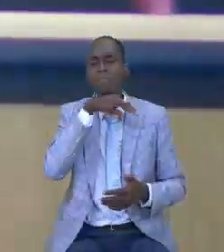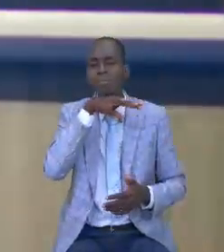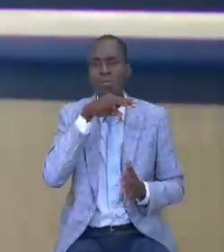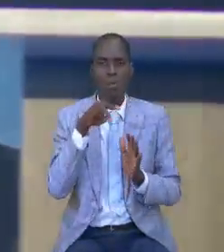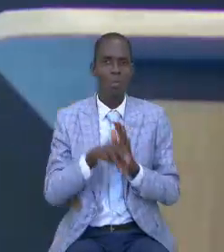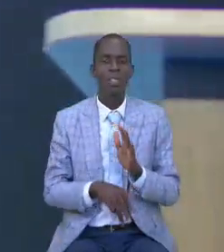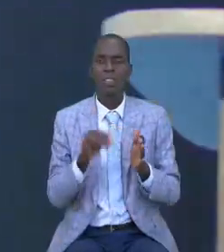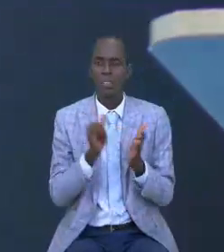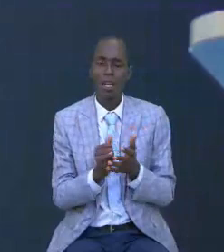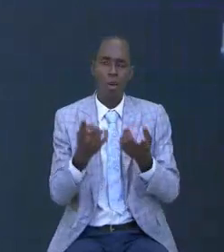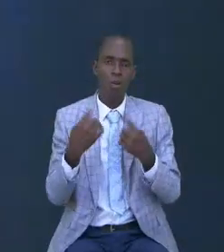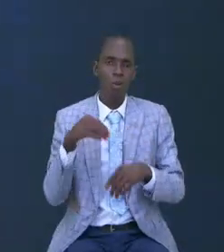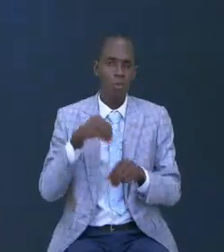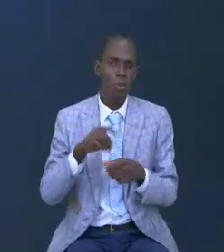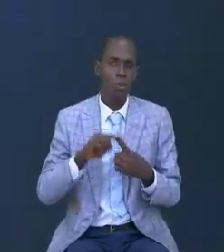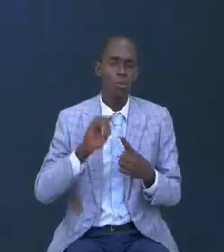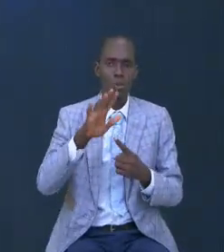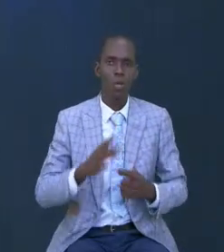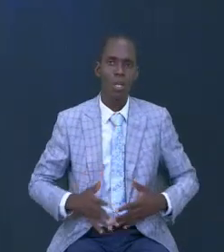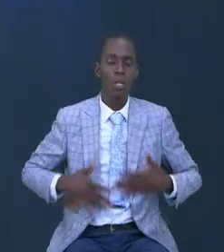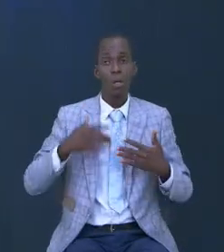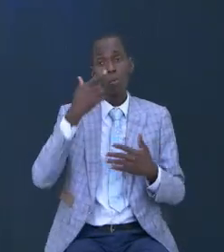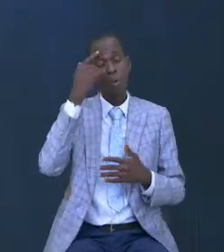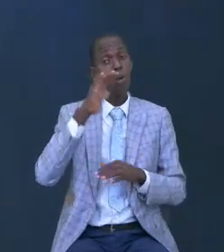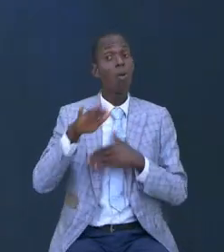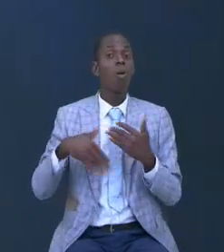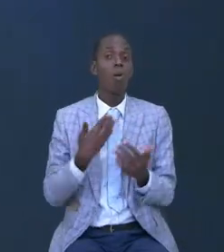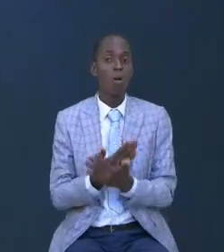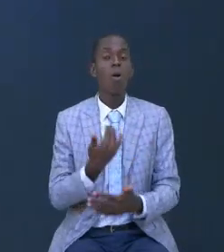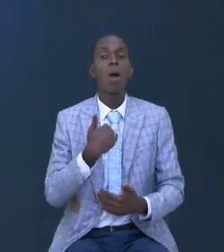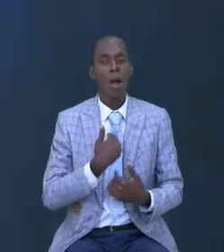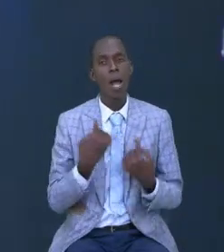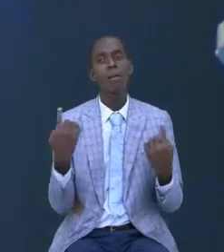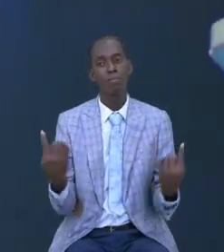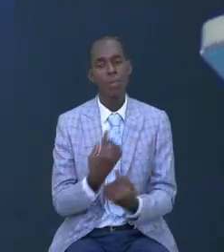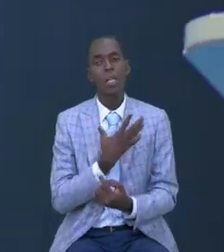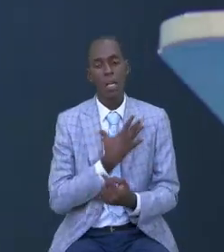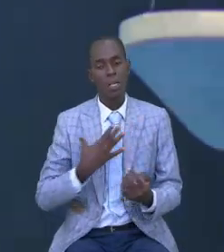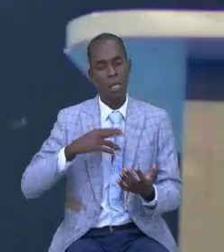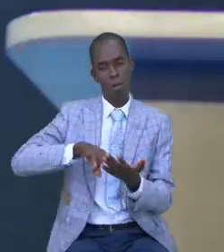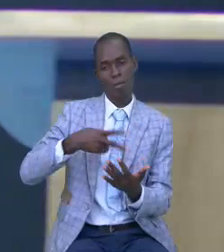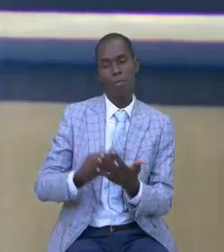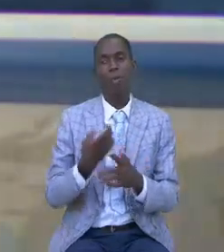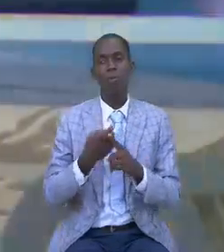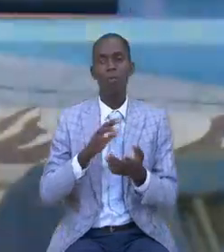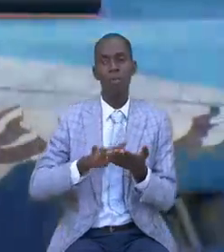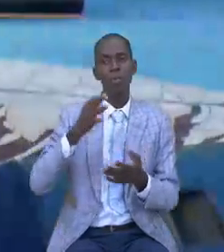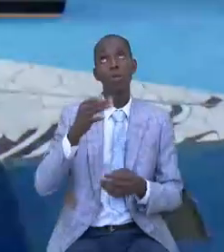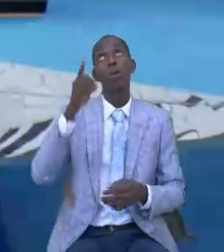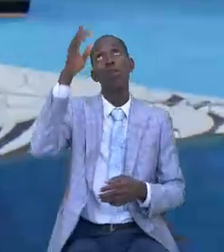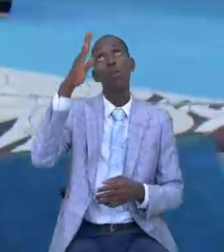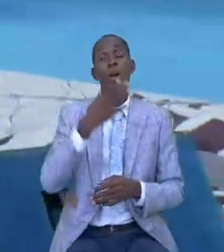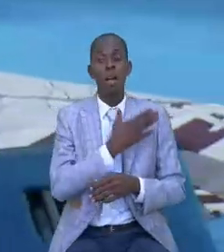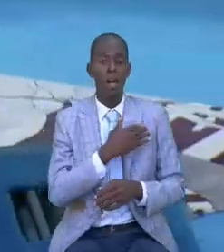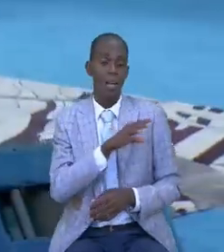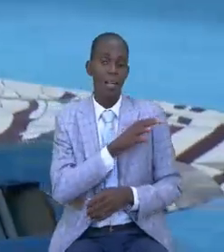defilement that comes into lives because all have sinned and come short of the glory of God. And Christ the